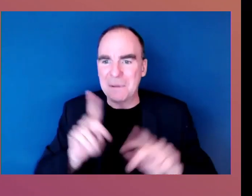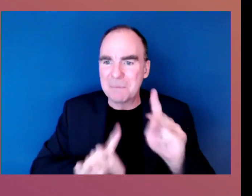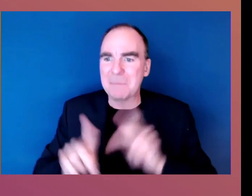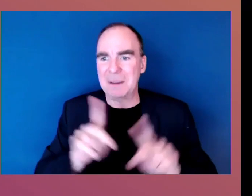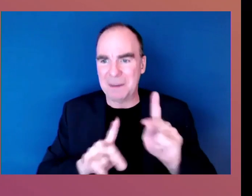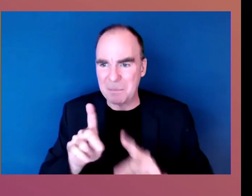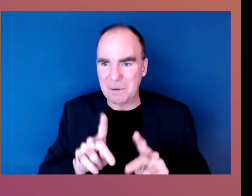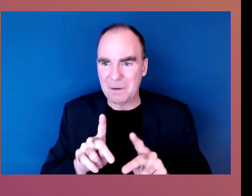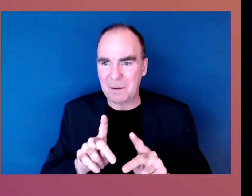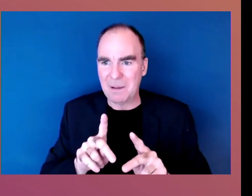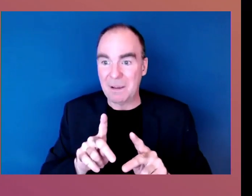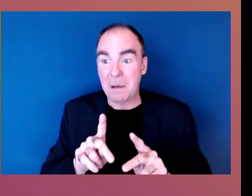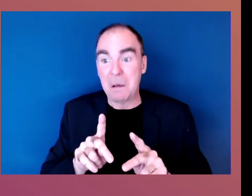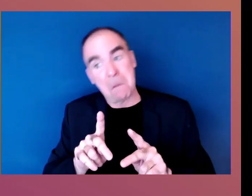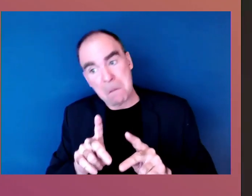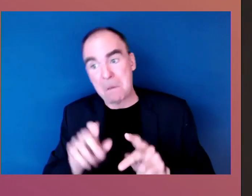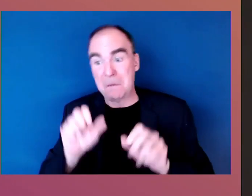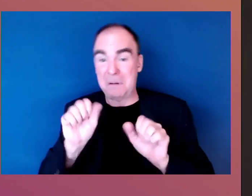elderly people will be happy to use it.